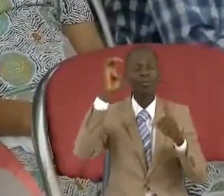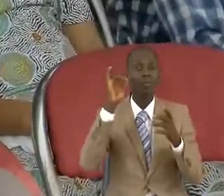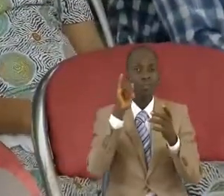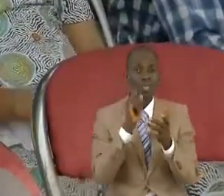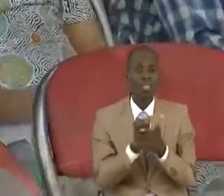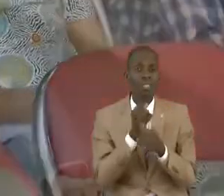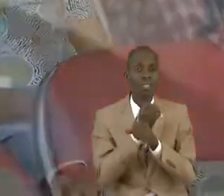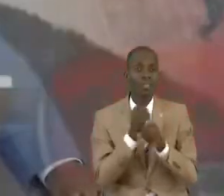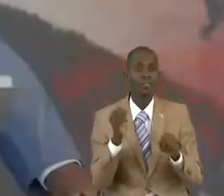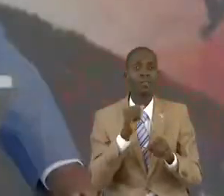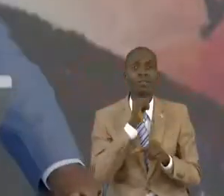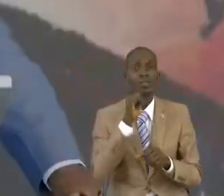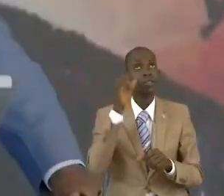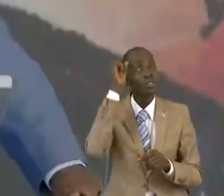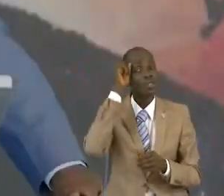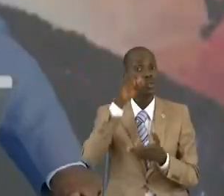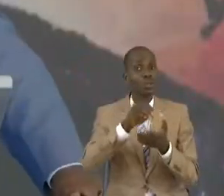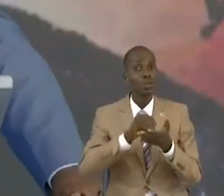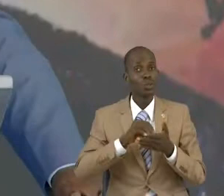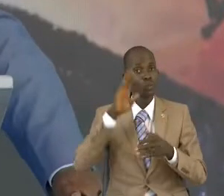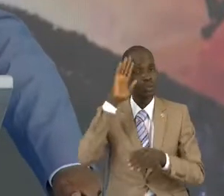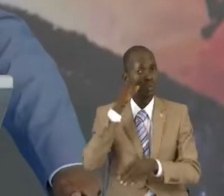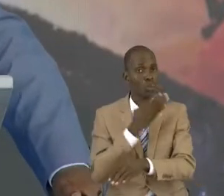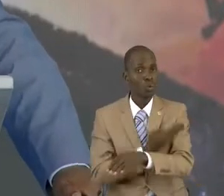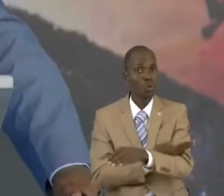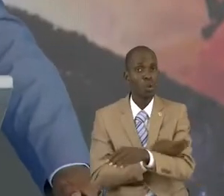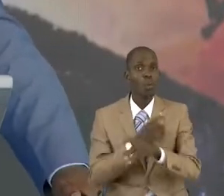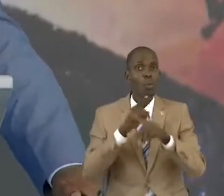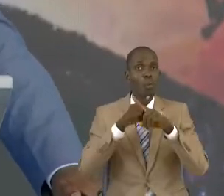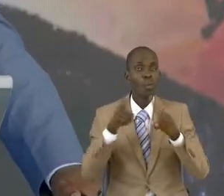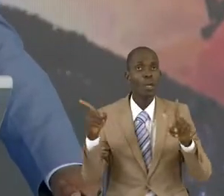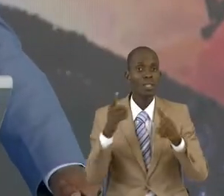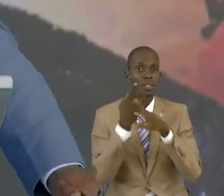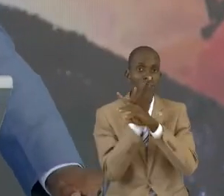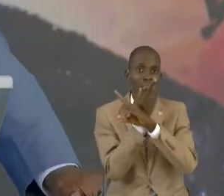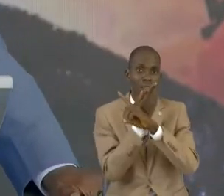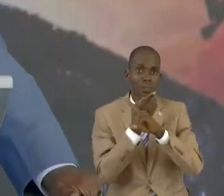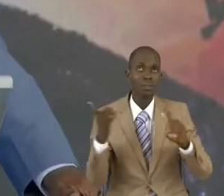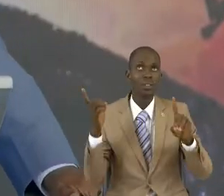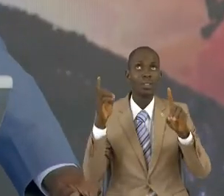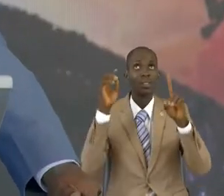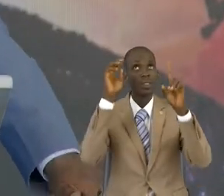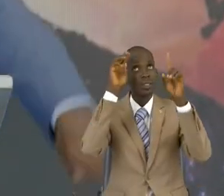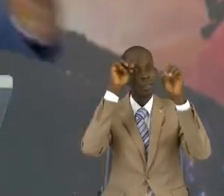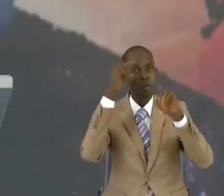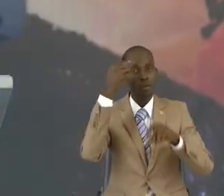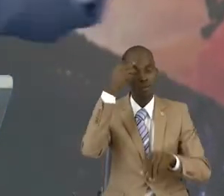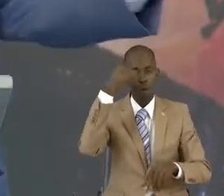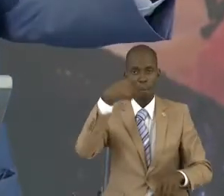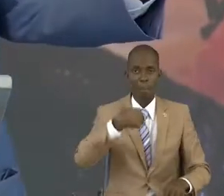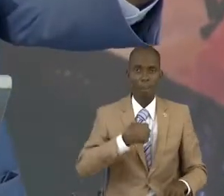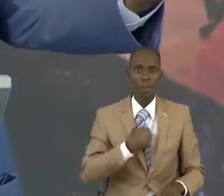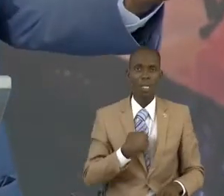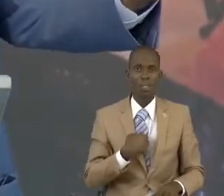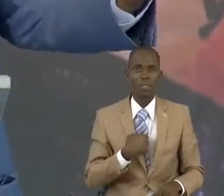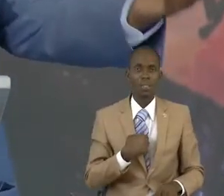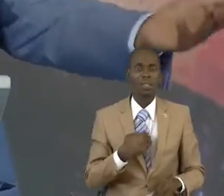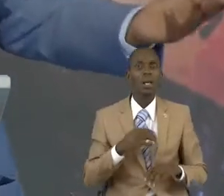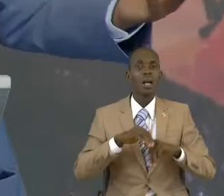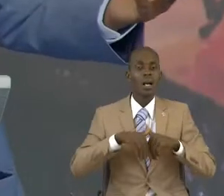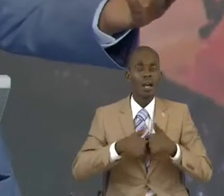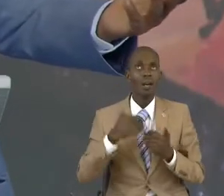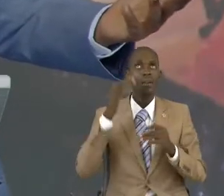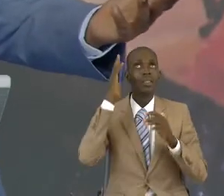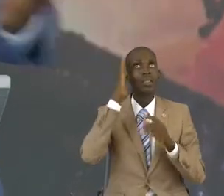son, but delivered him for me, how shall he not